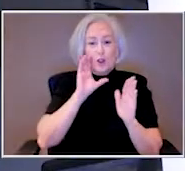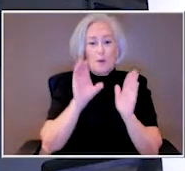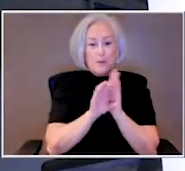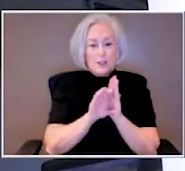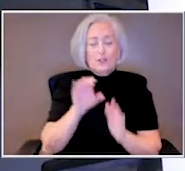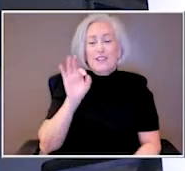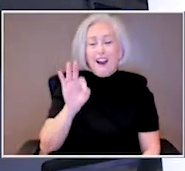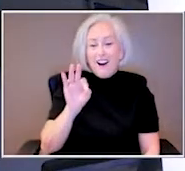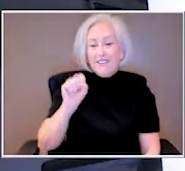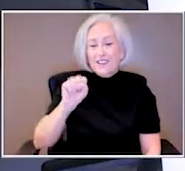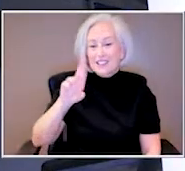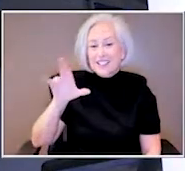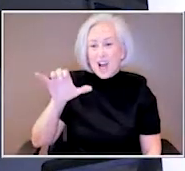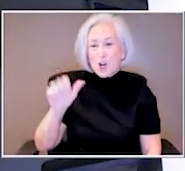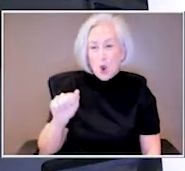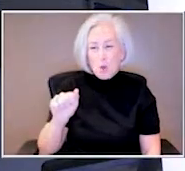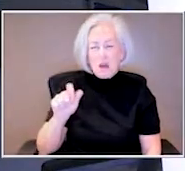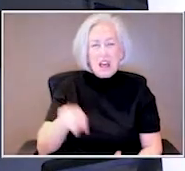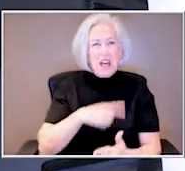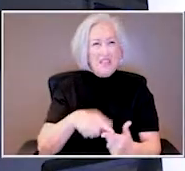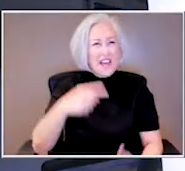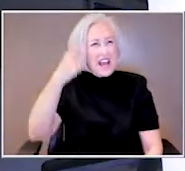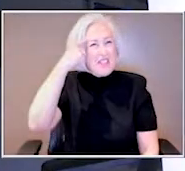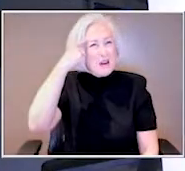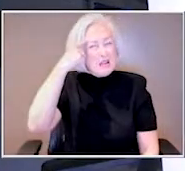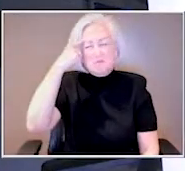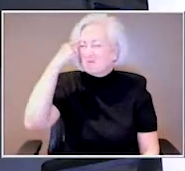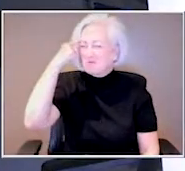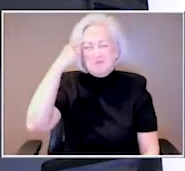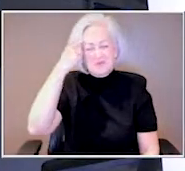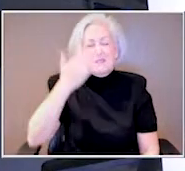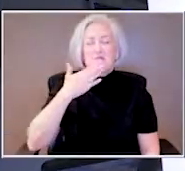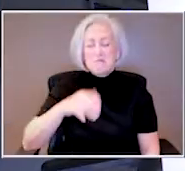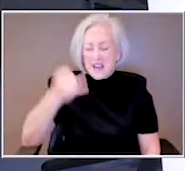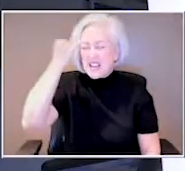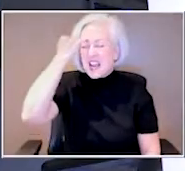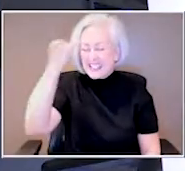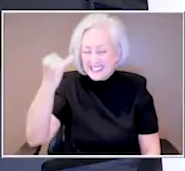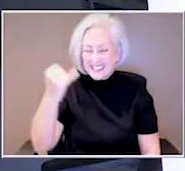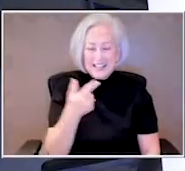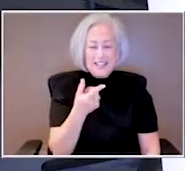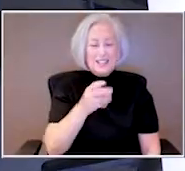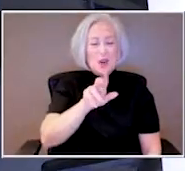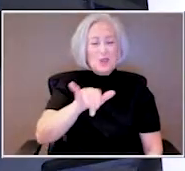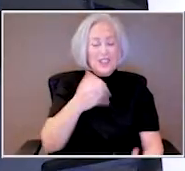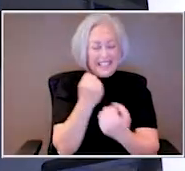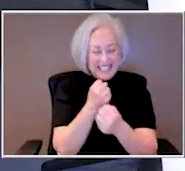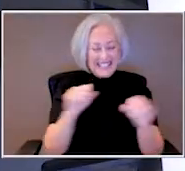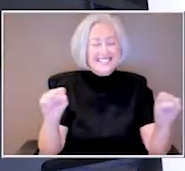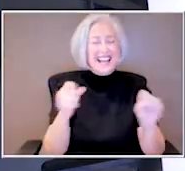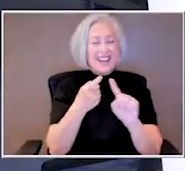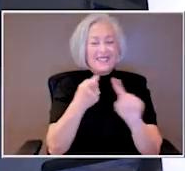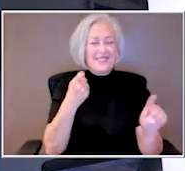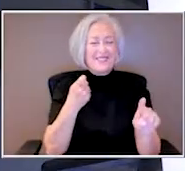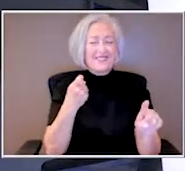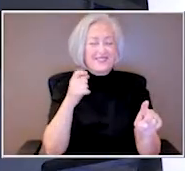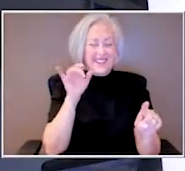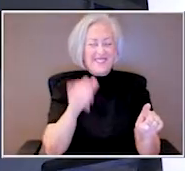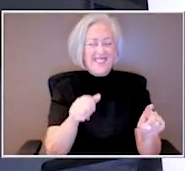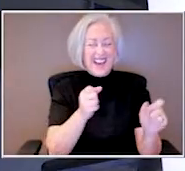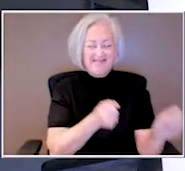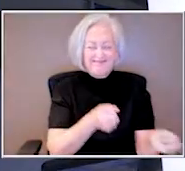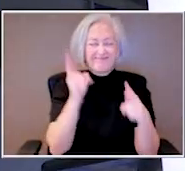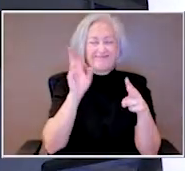realized that might not be the best, so Ginny came and saved us from that. Thank you. Thank you, Ginny. You saved us all from